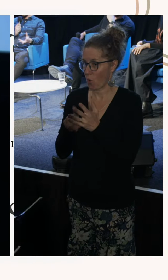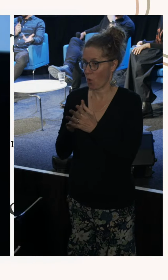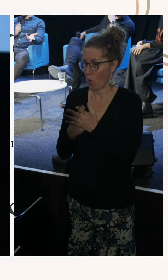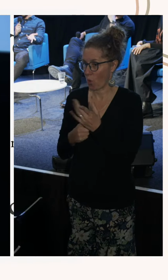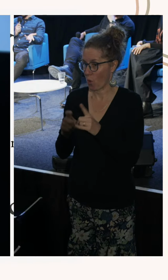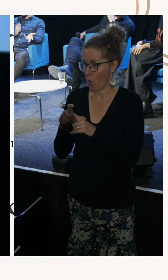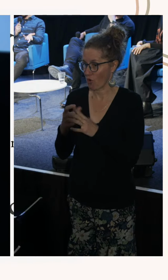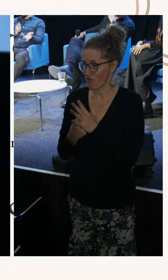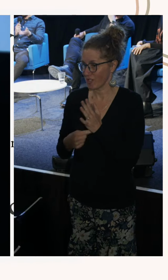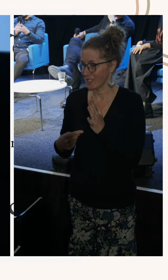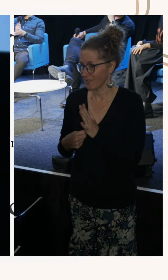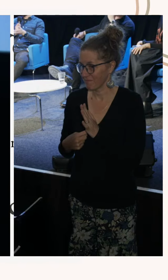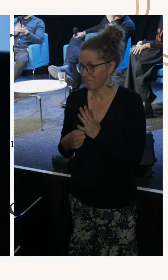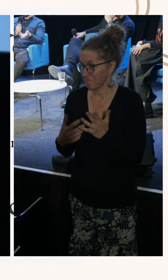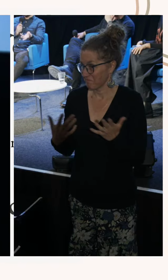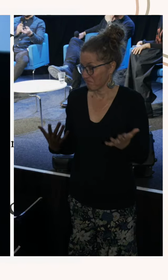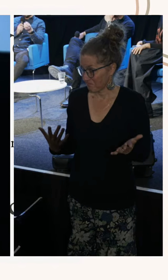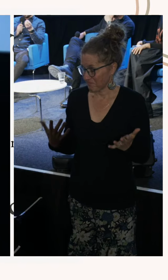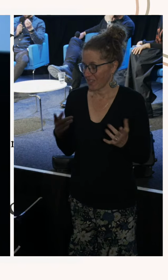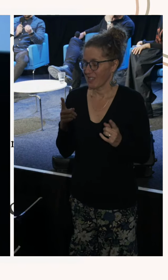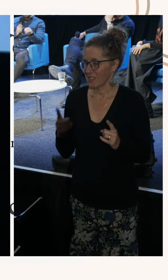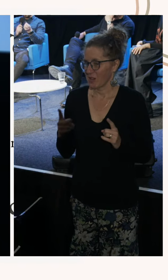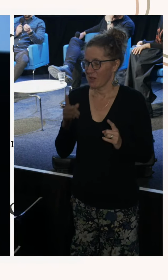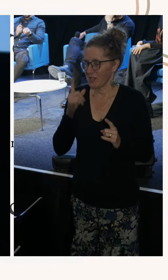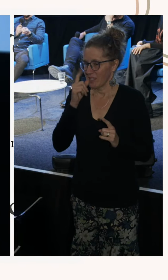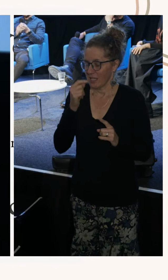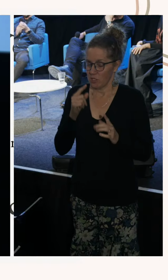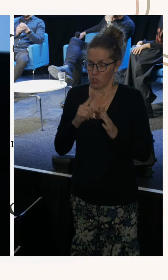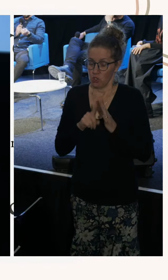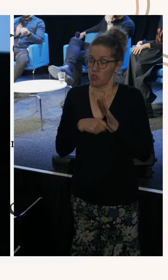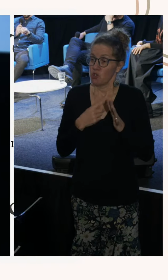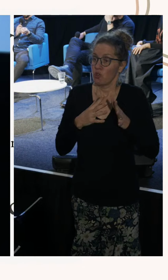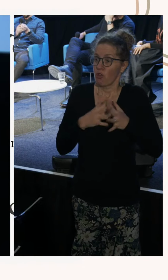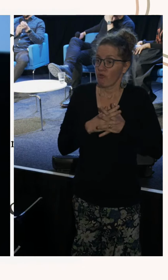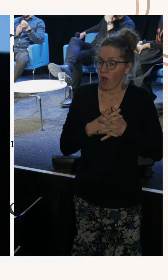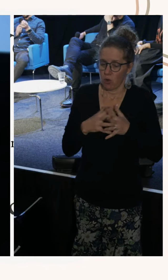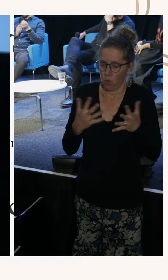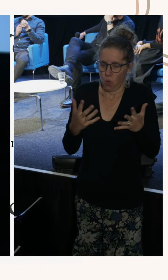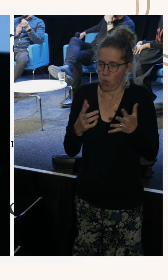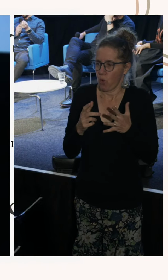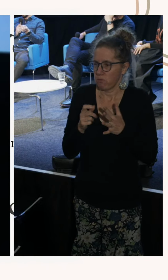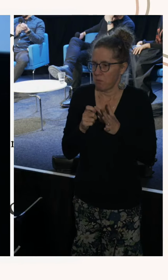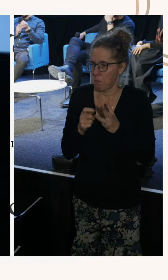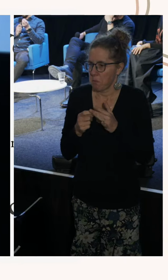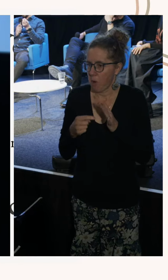So yeah, basically where you take Judith Wright or a similar poet's